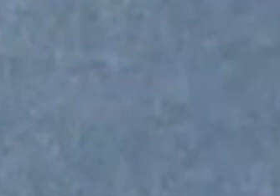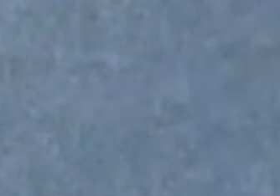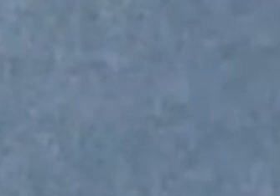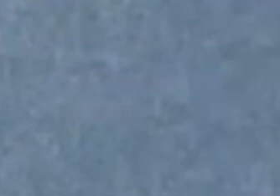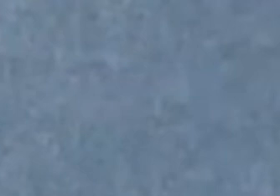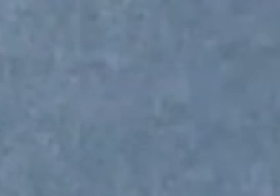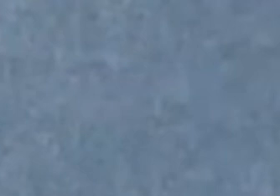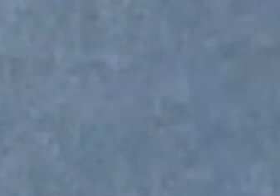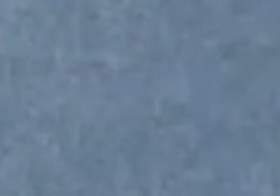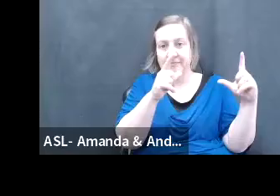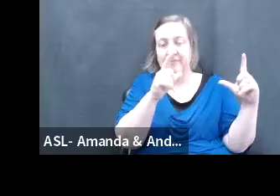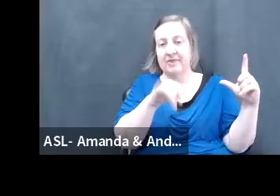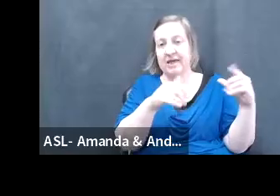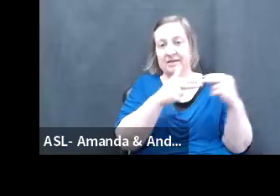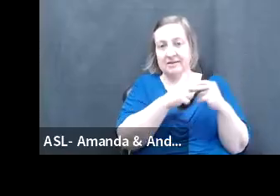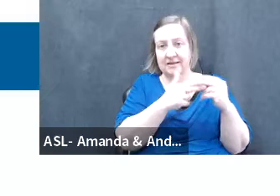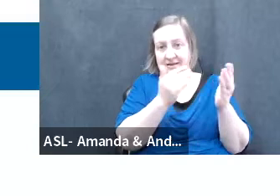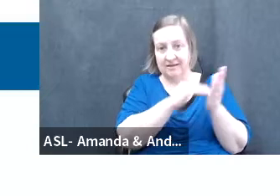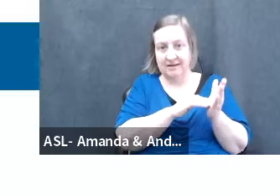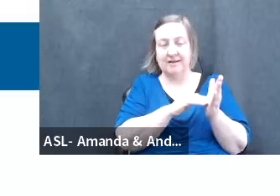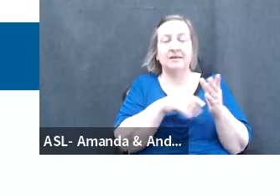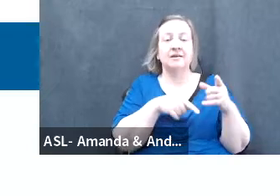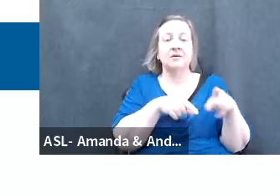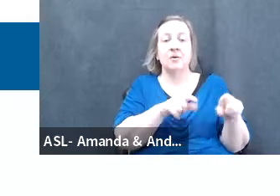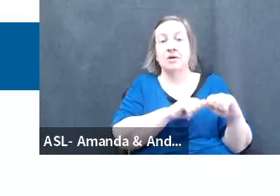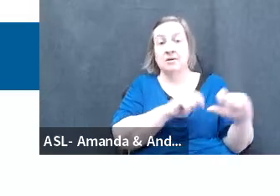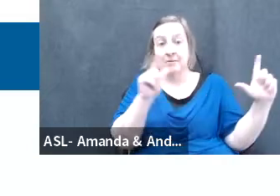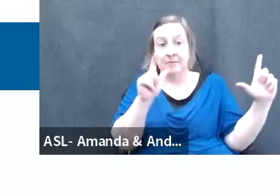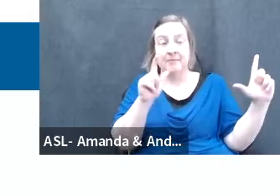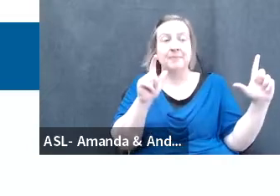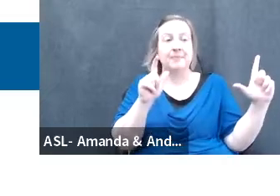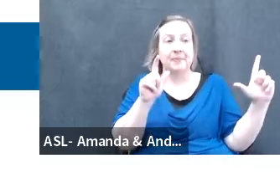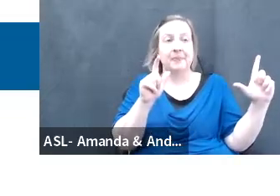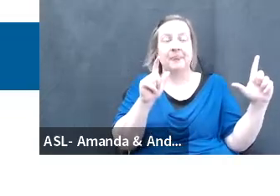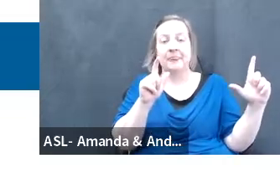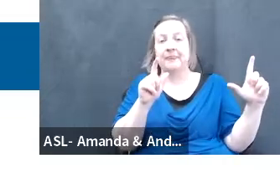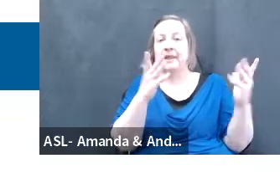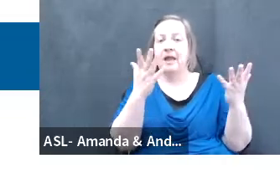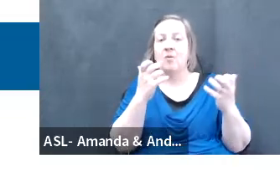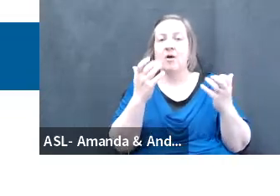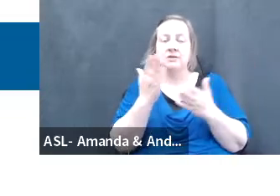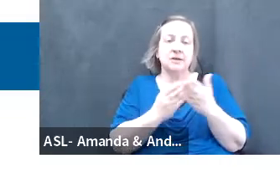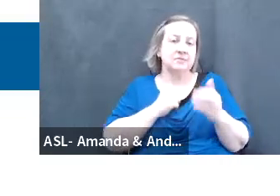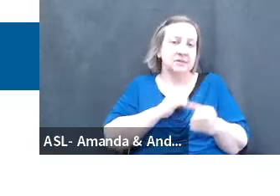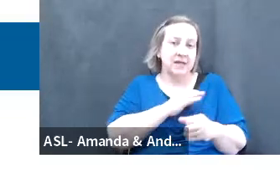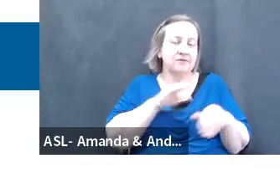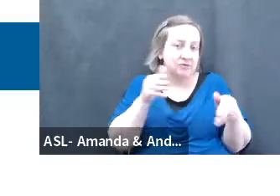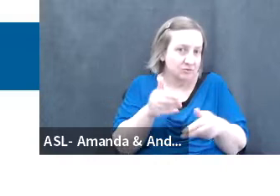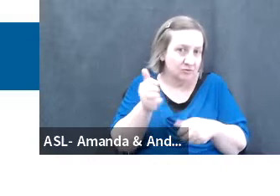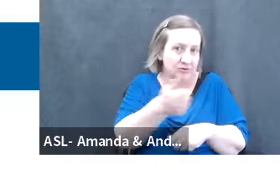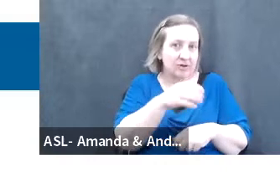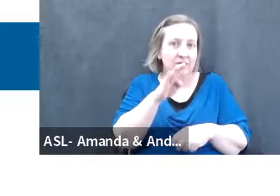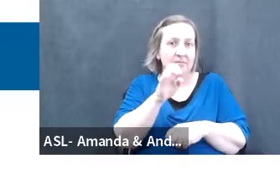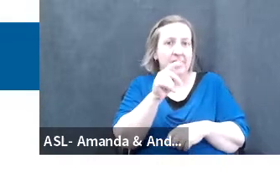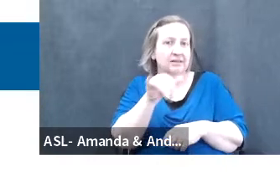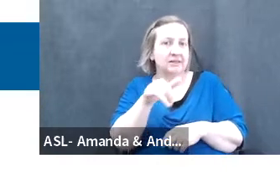put the slides back up on the screen. And while she's doing that, I just want to have some staff introduce themselves. So Betsy, if you could